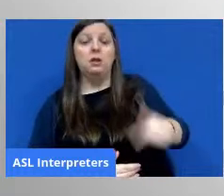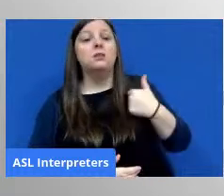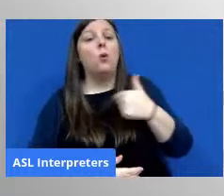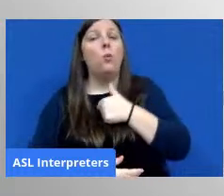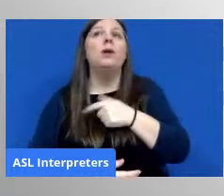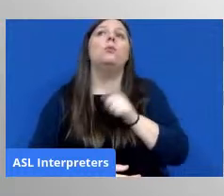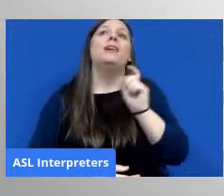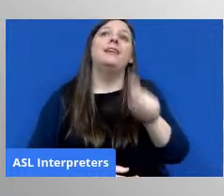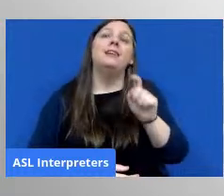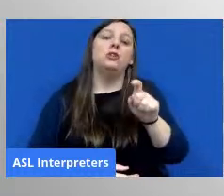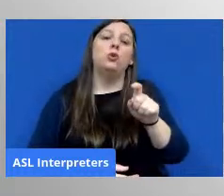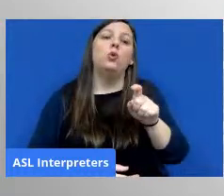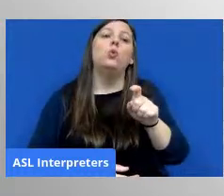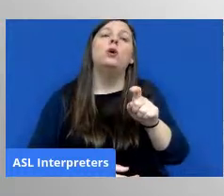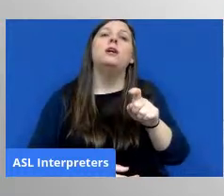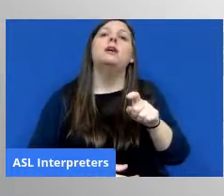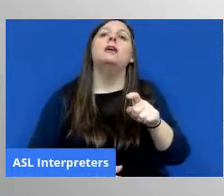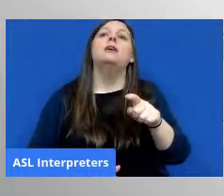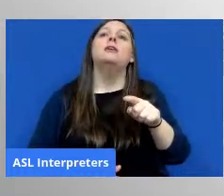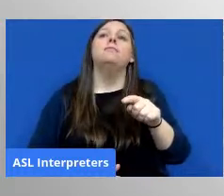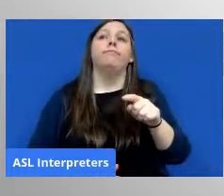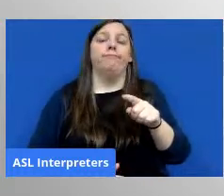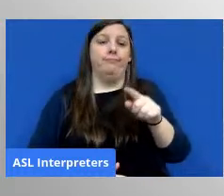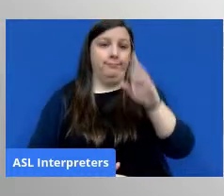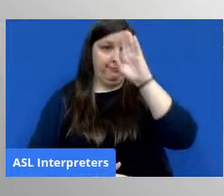to stipulate otherwise.